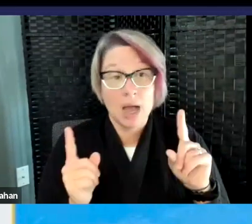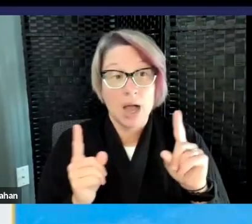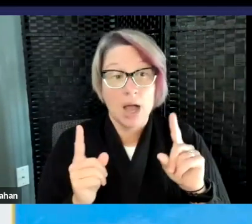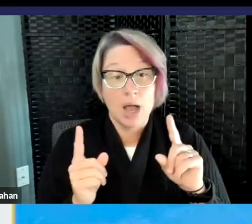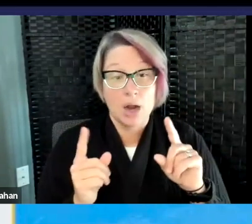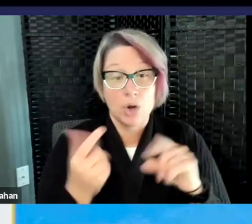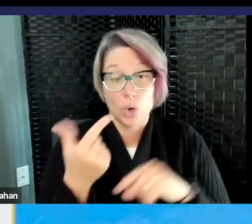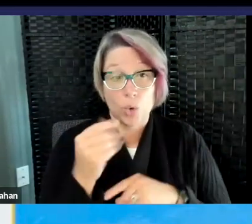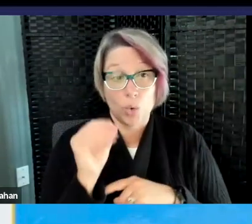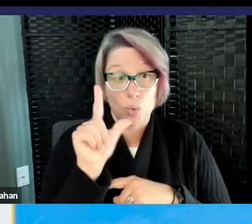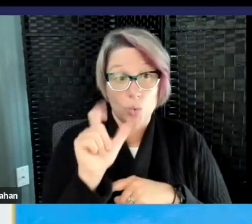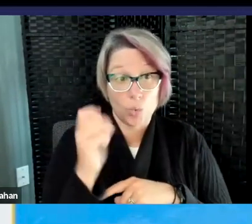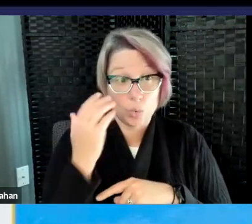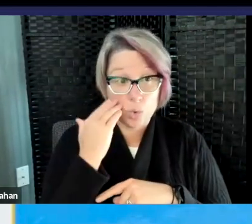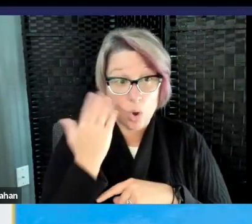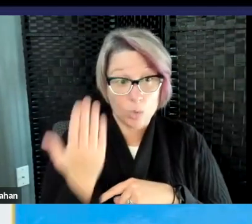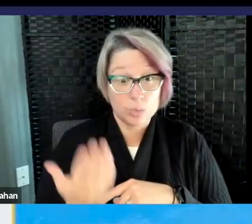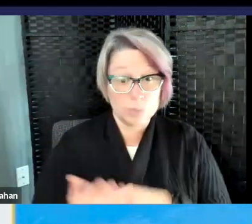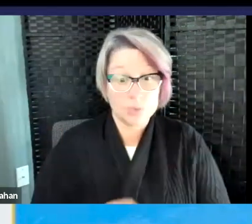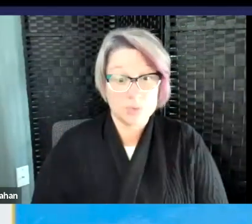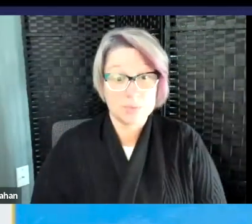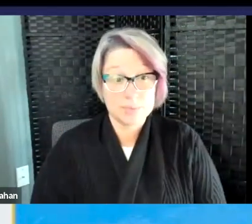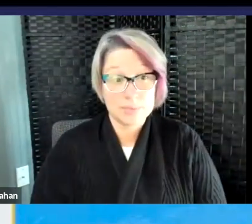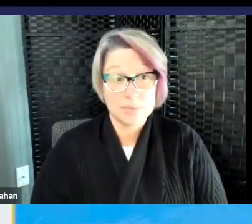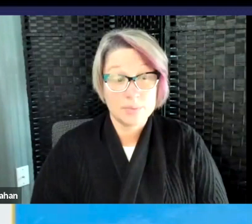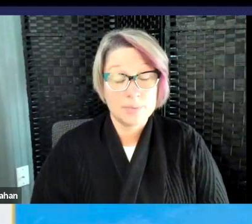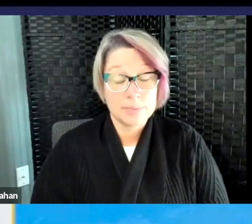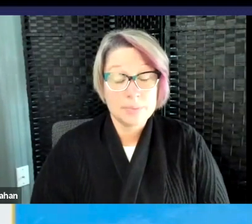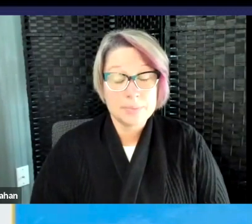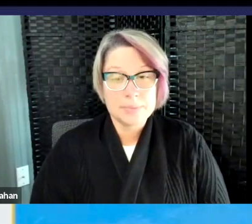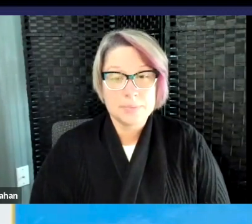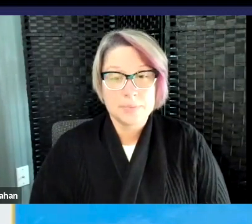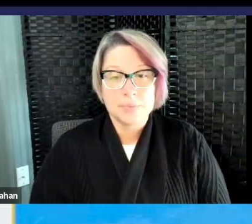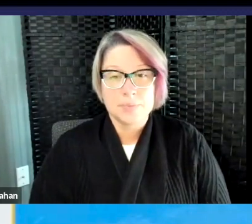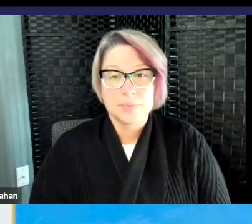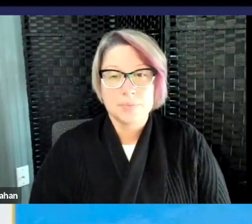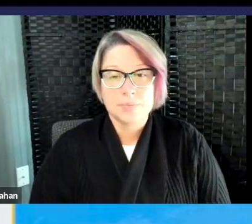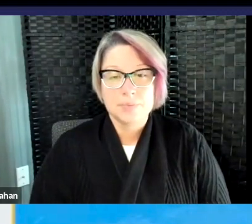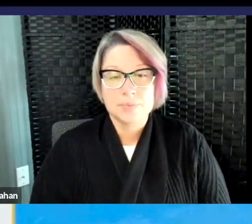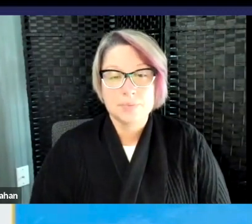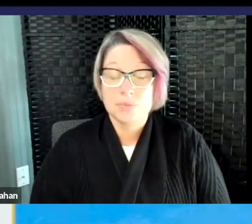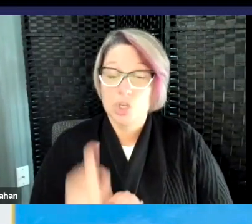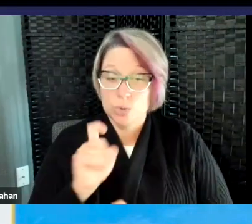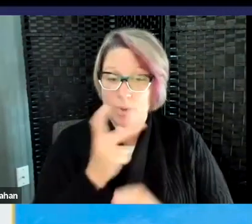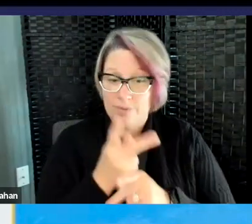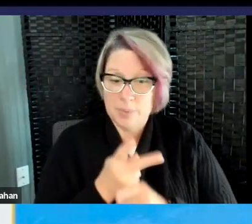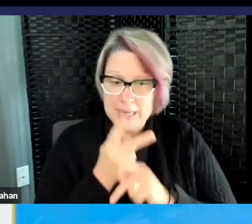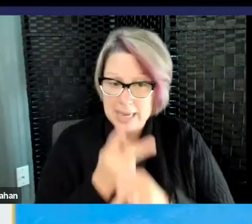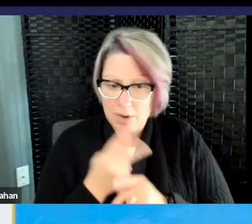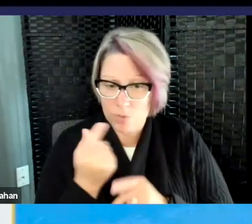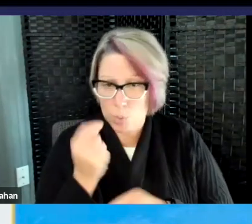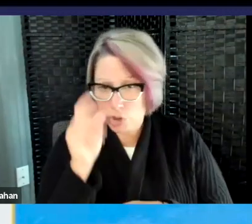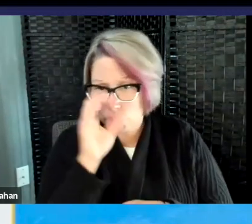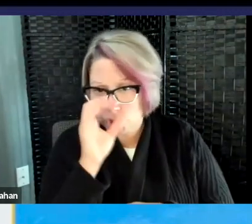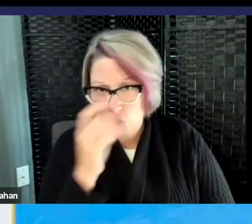Google knows. Okay. And that can come back. So, you have to be careful on the things that you search for. This is